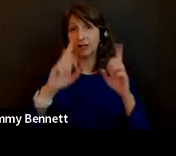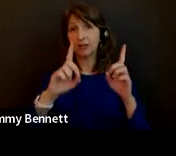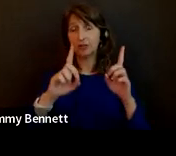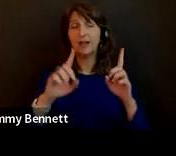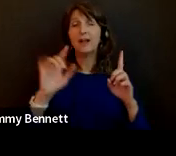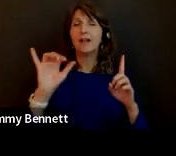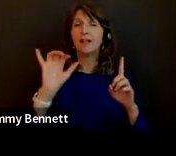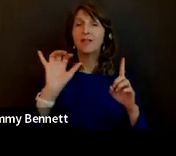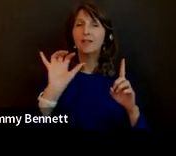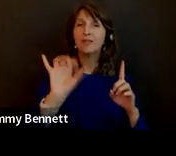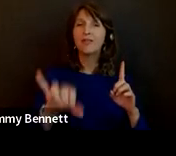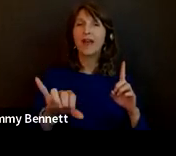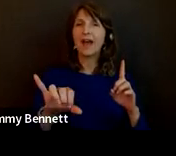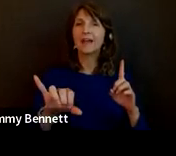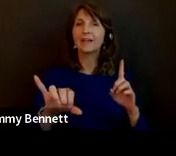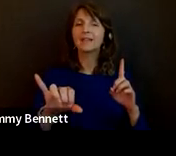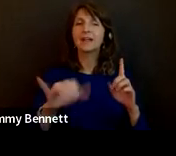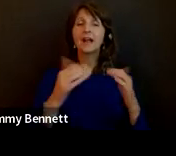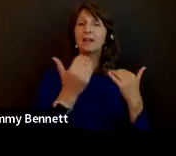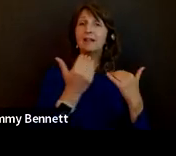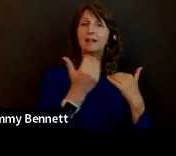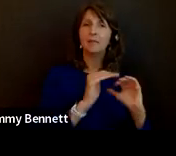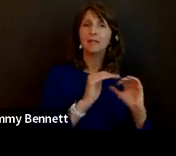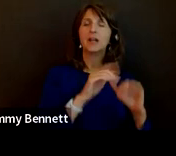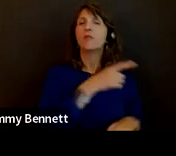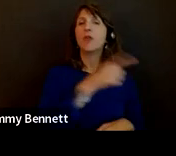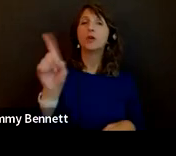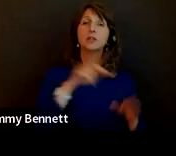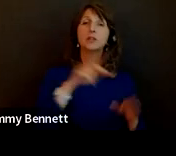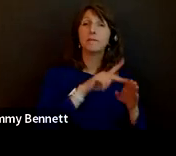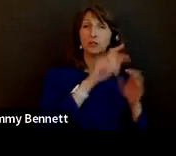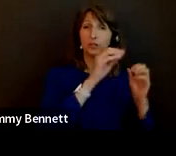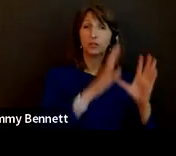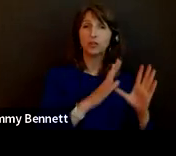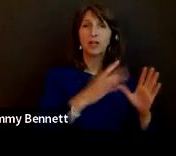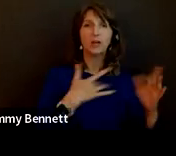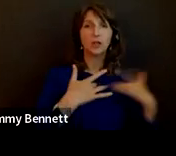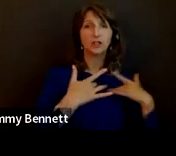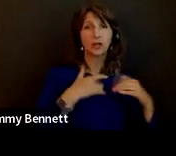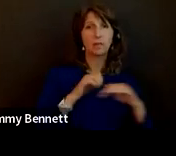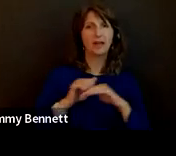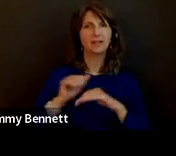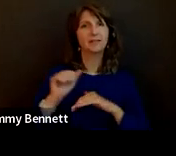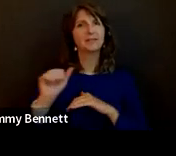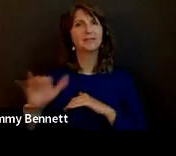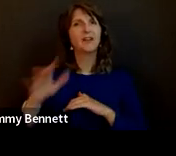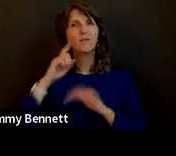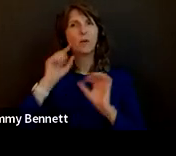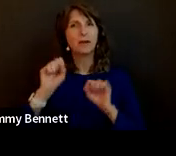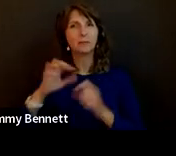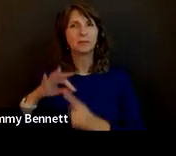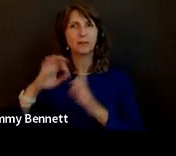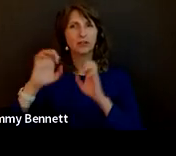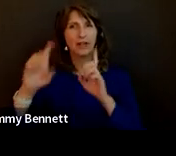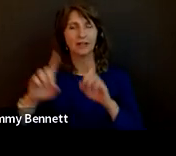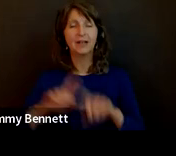does limit professionals in referring kids for special ed. But the purpose of considering poverty and considering external factors that a